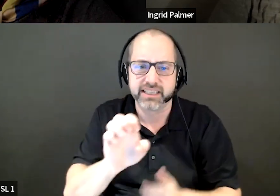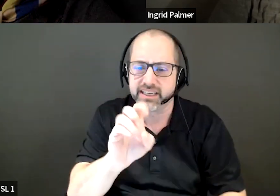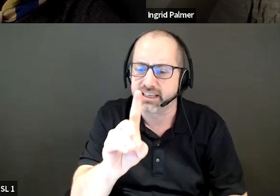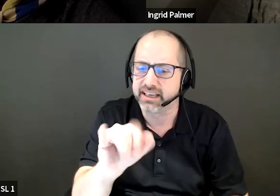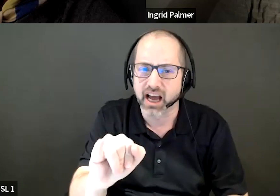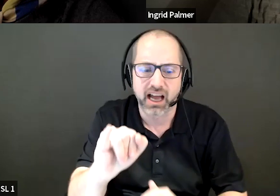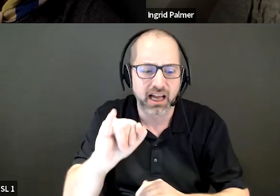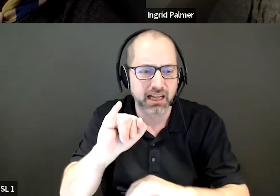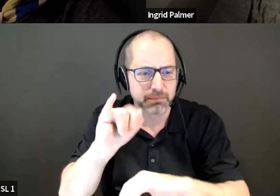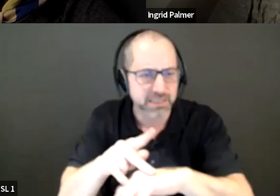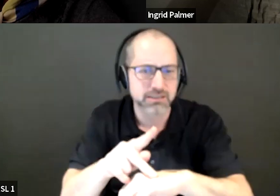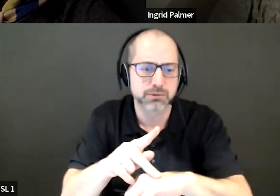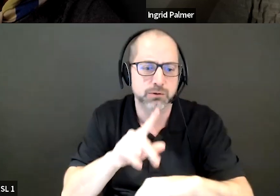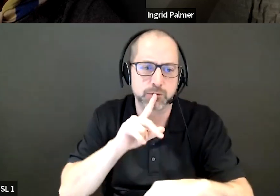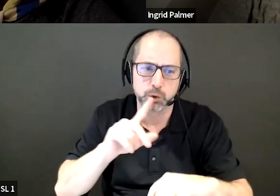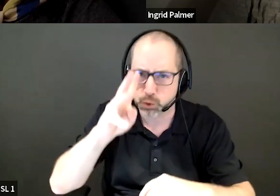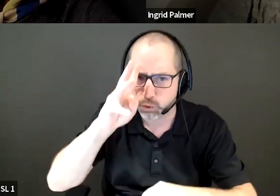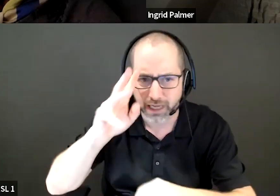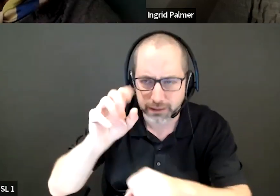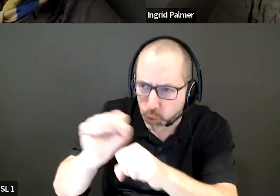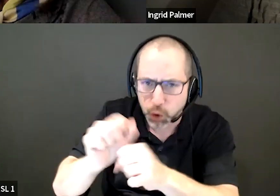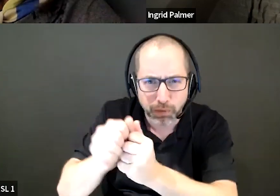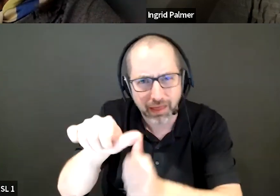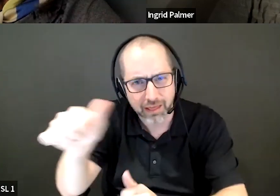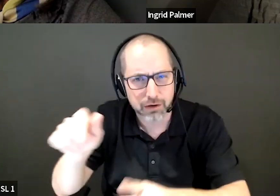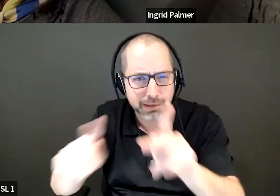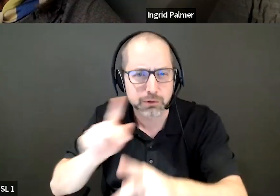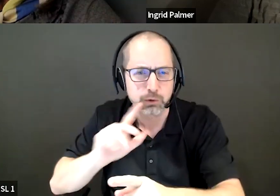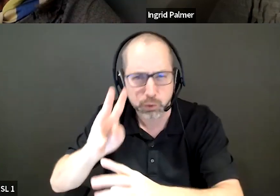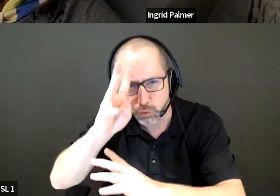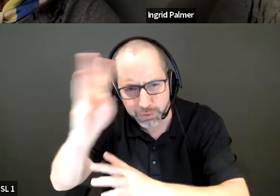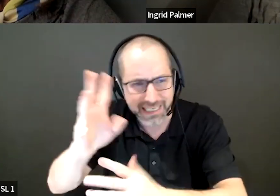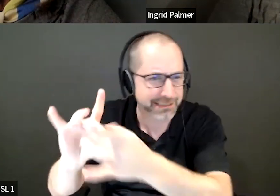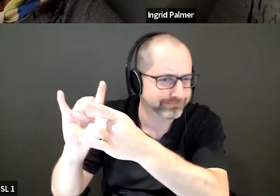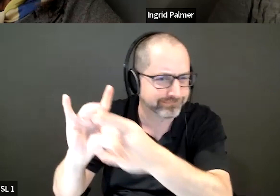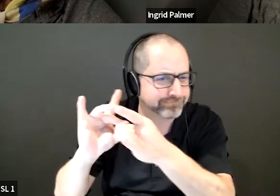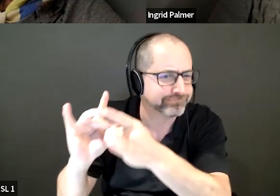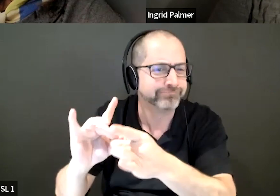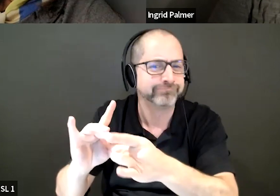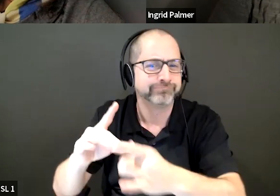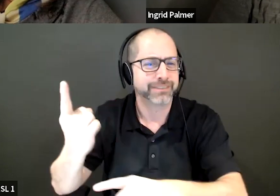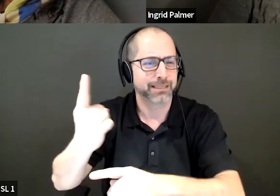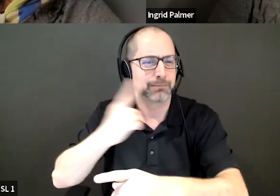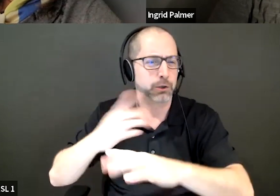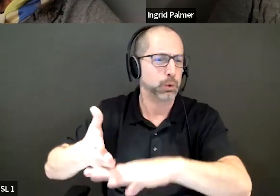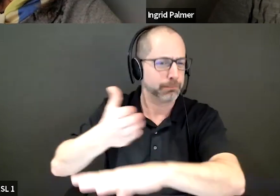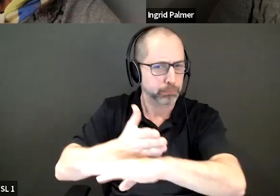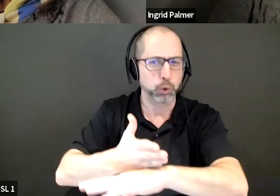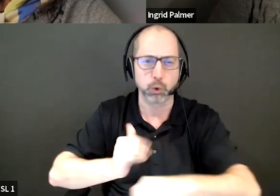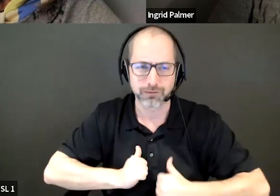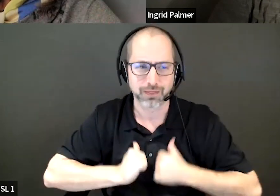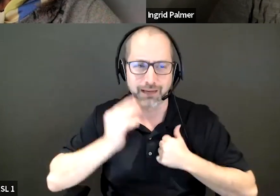and working with others to create mechanisms to improve life experiences